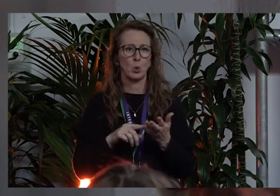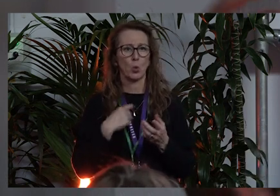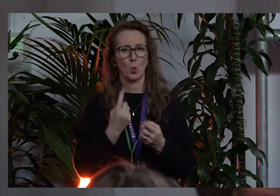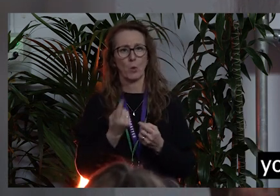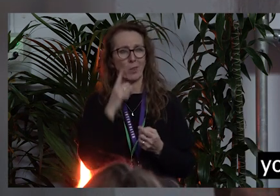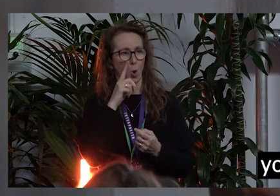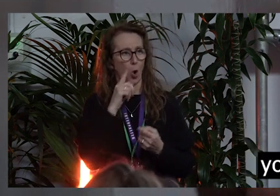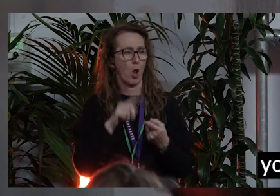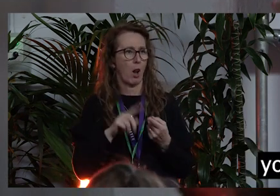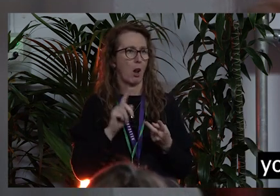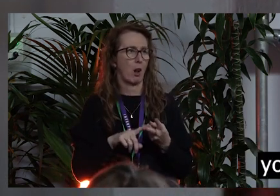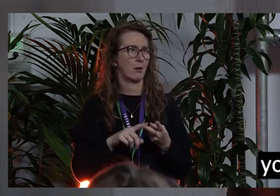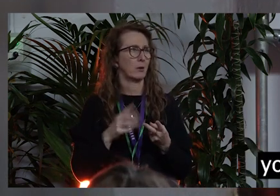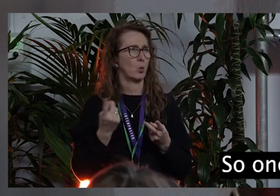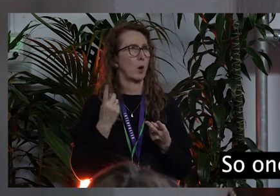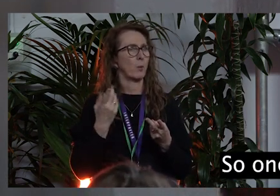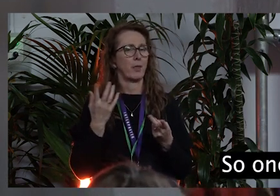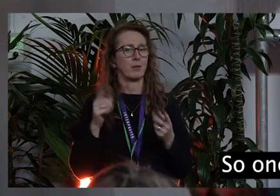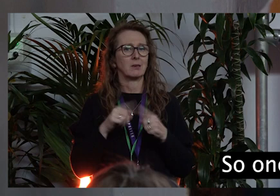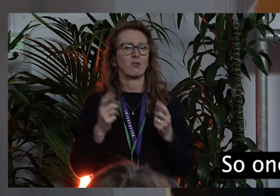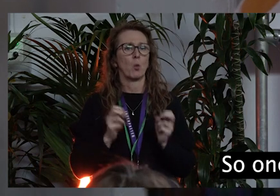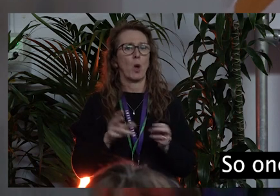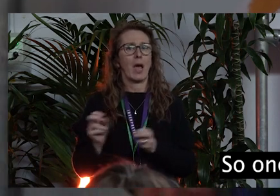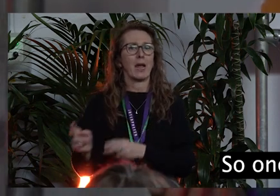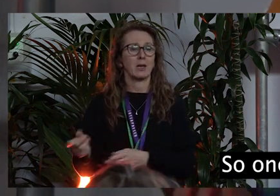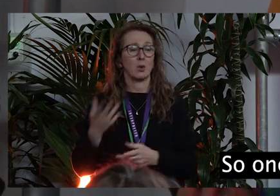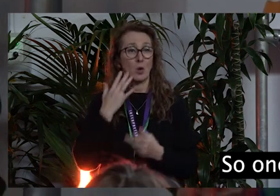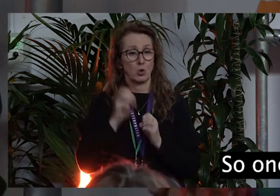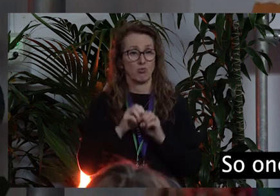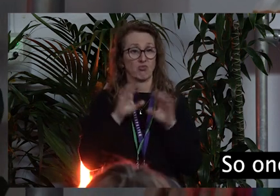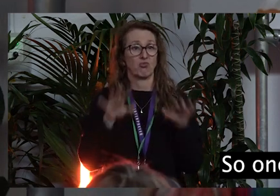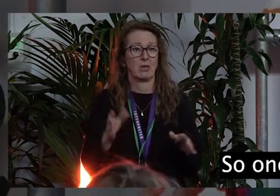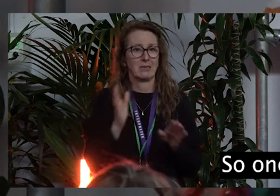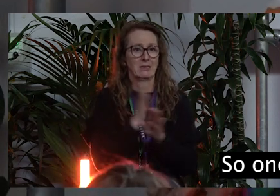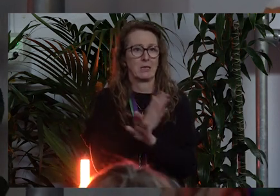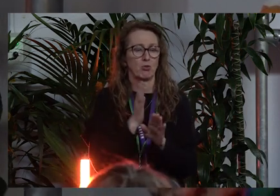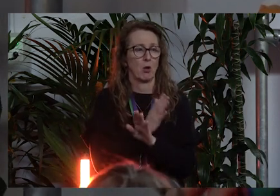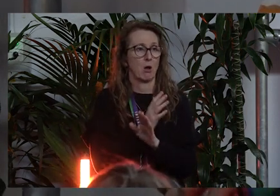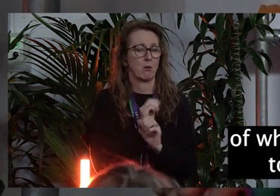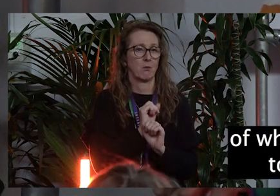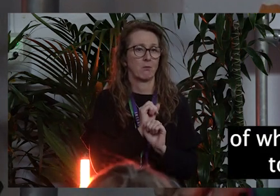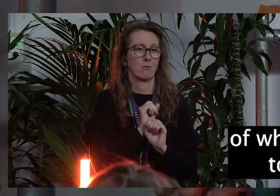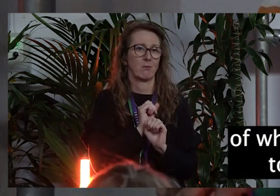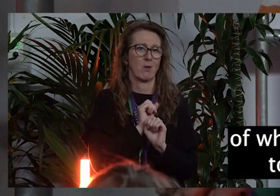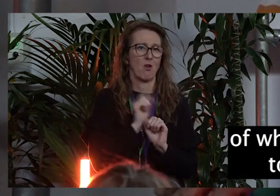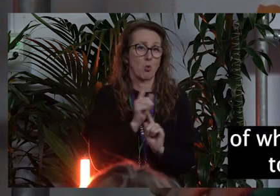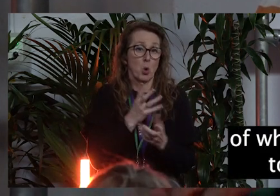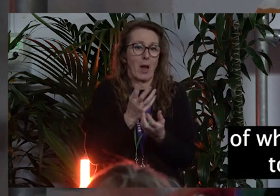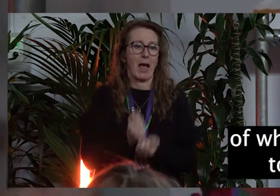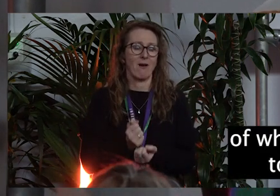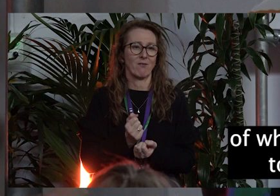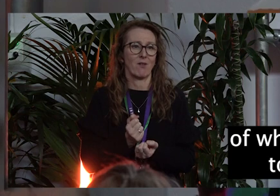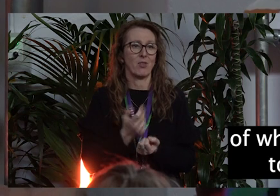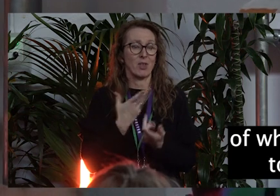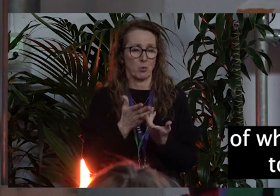with, you know, some other format. So once you release the secret of your of what you have, then you